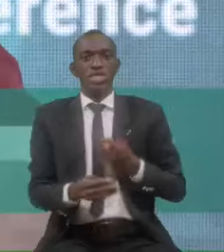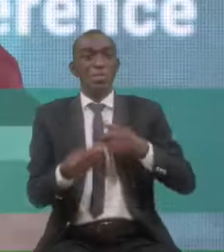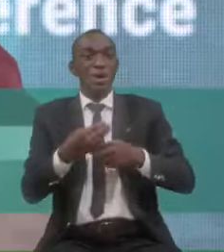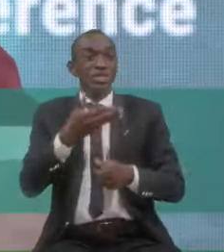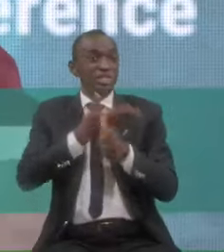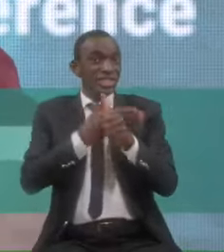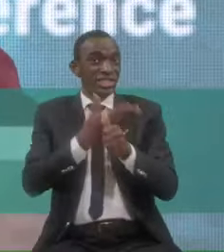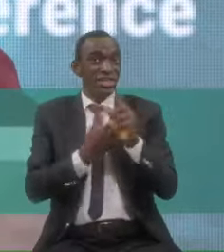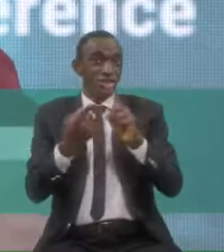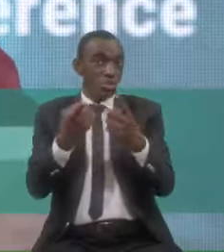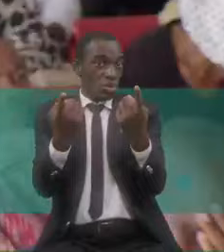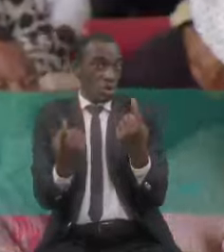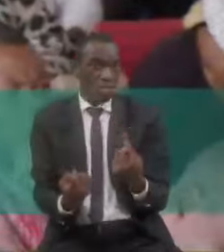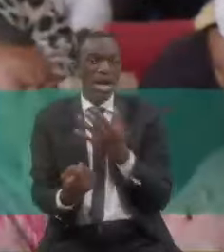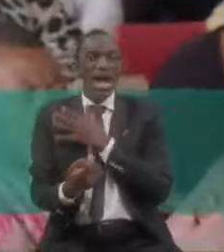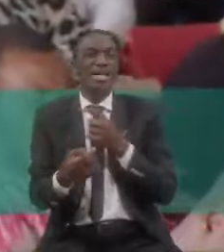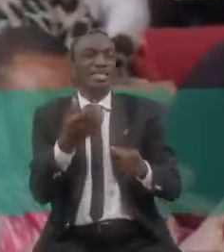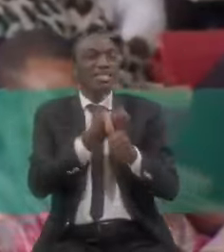catch up with you.